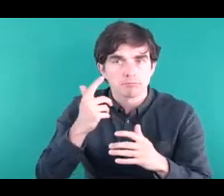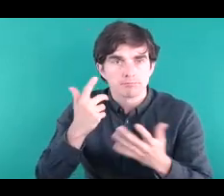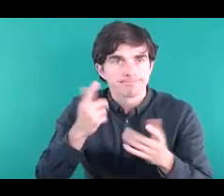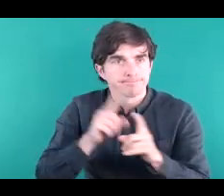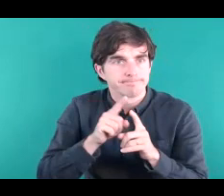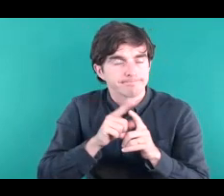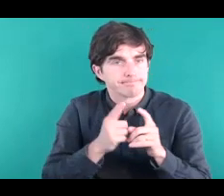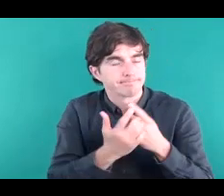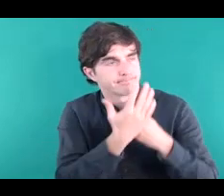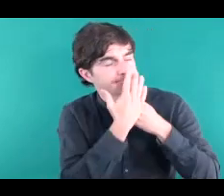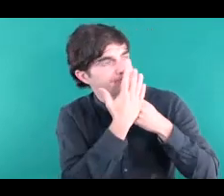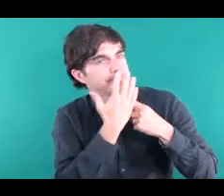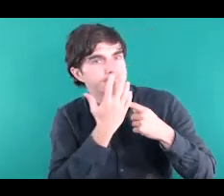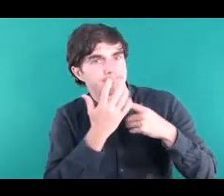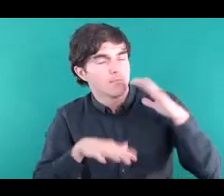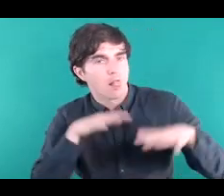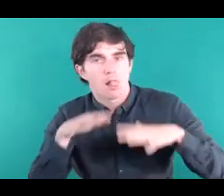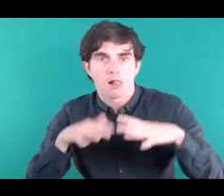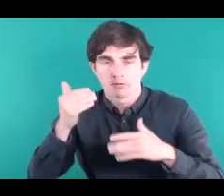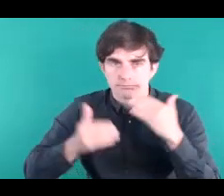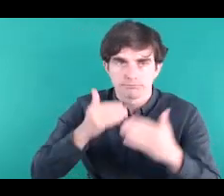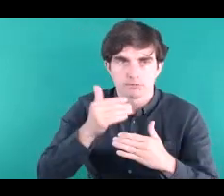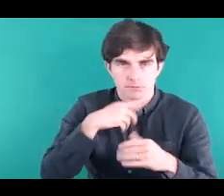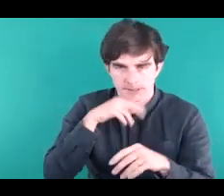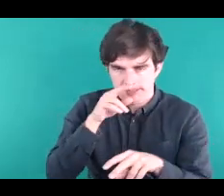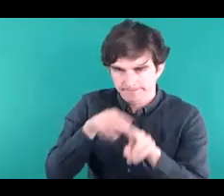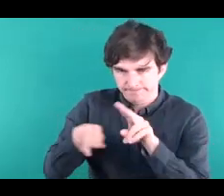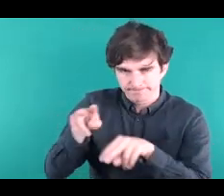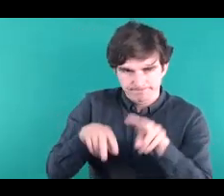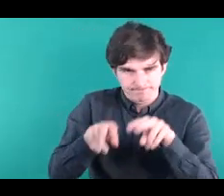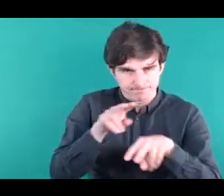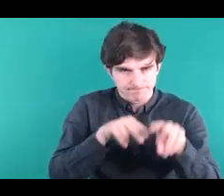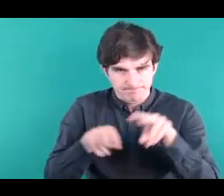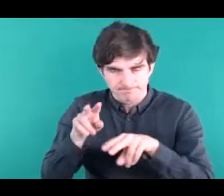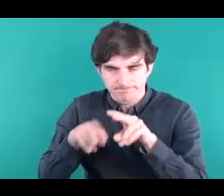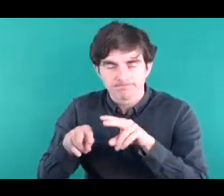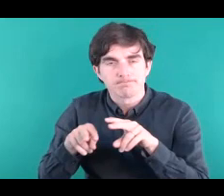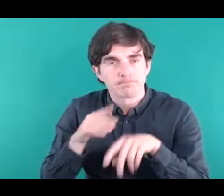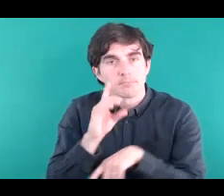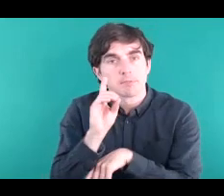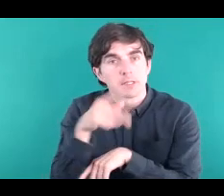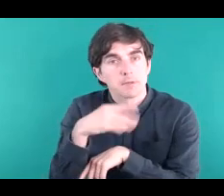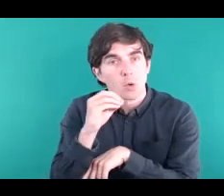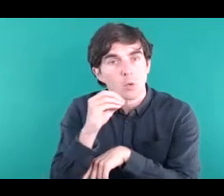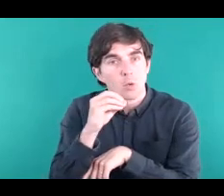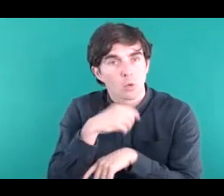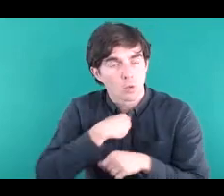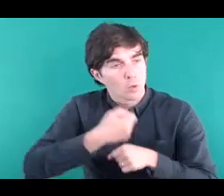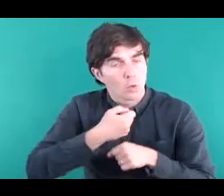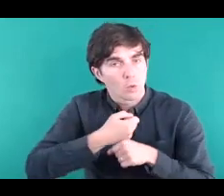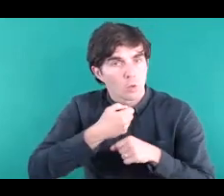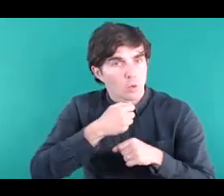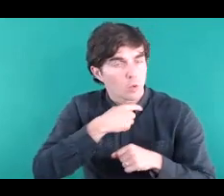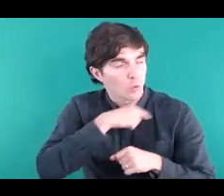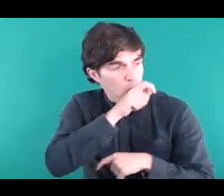and a lot of DPO colleagues also experience the situation